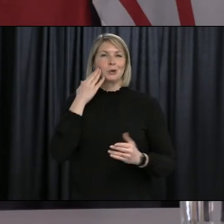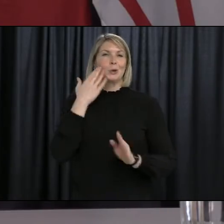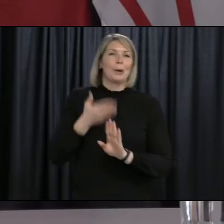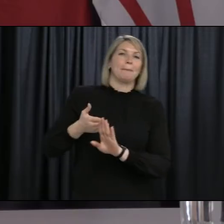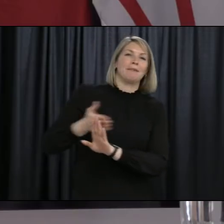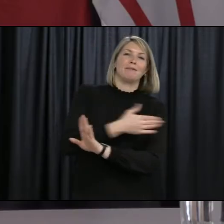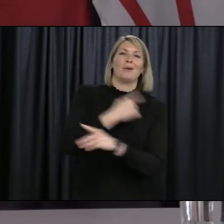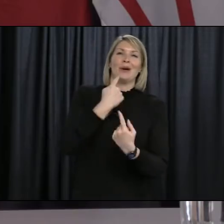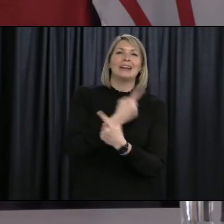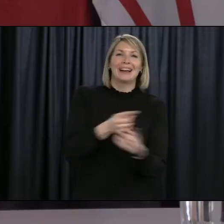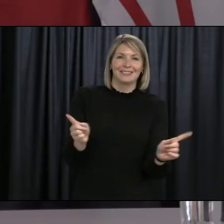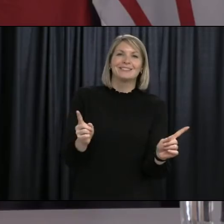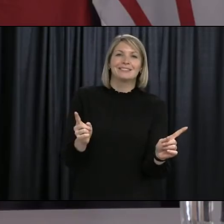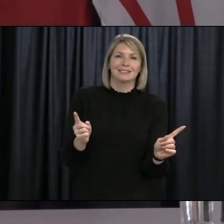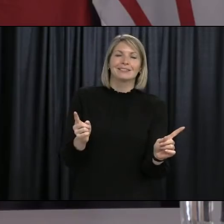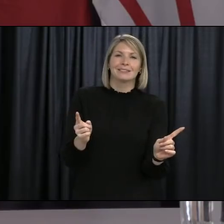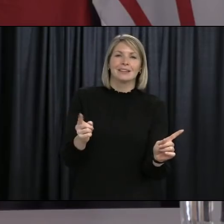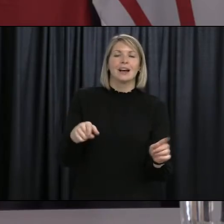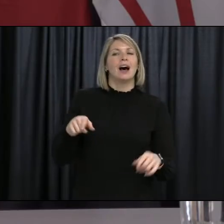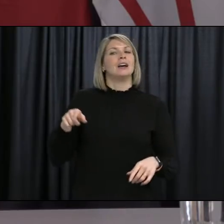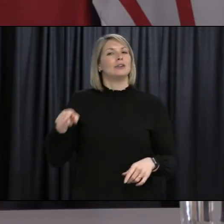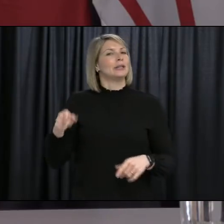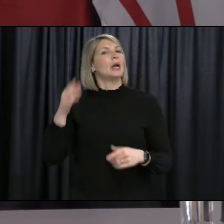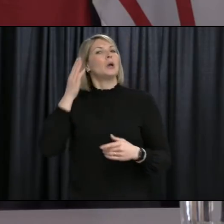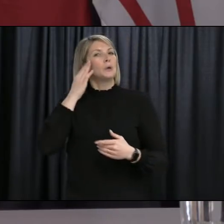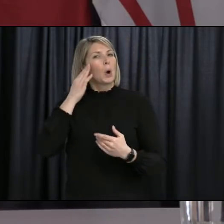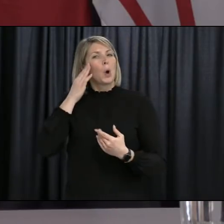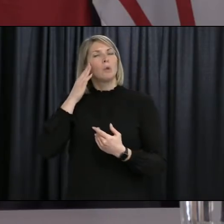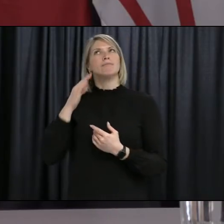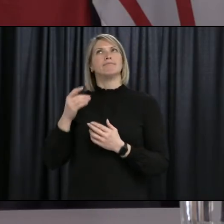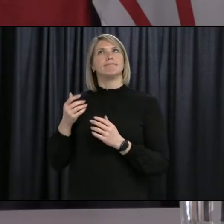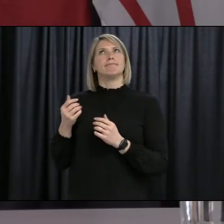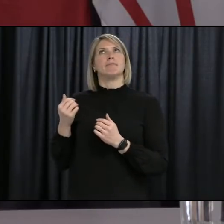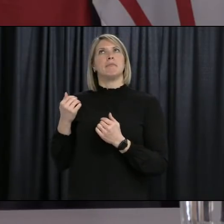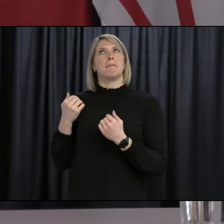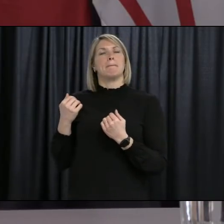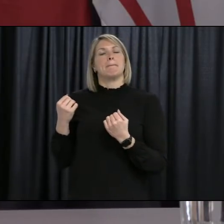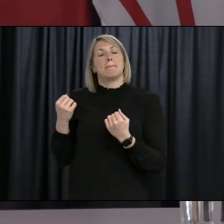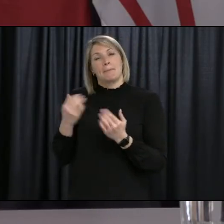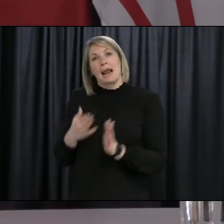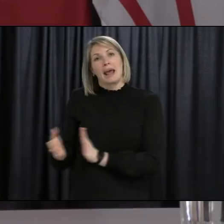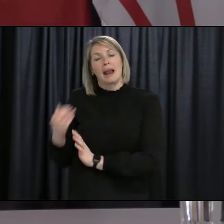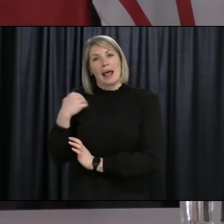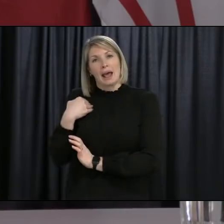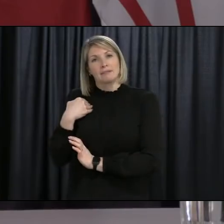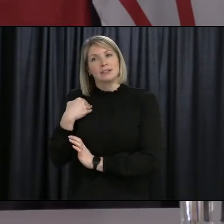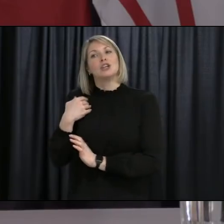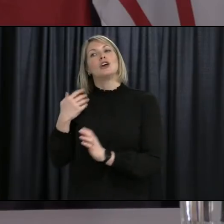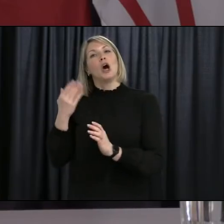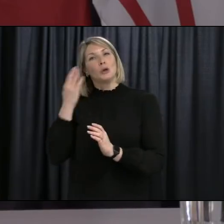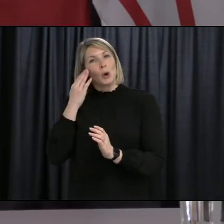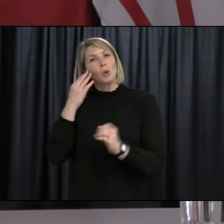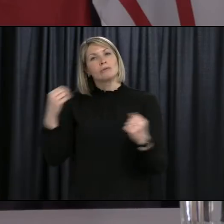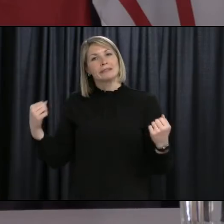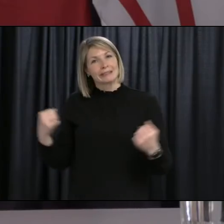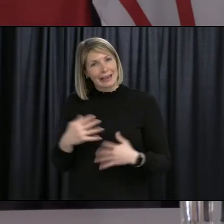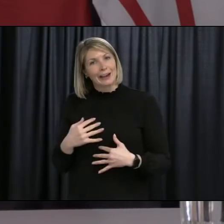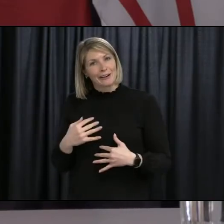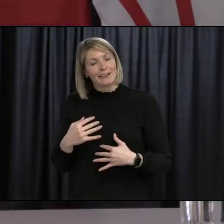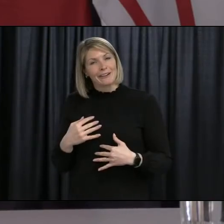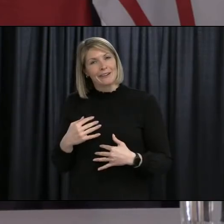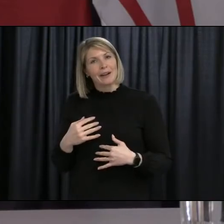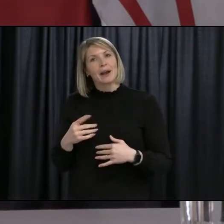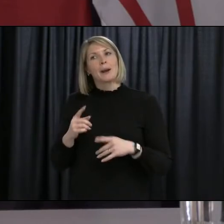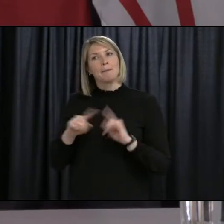can navigate this, which is, albeit scary, but albeit predictable to a